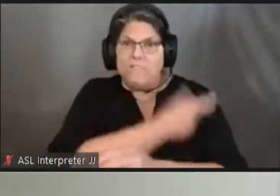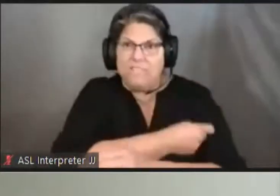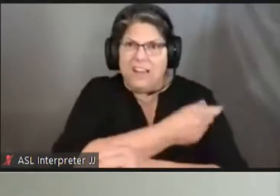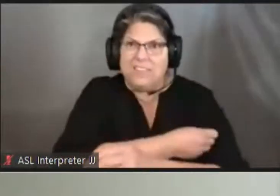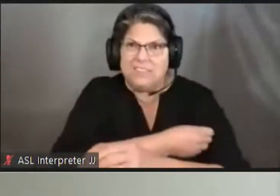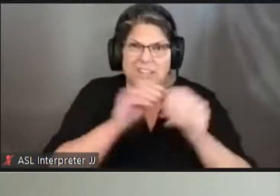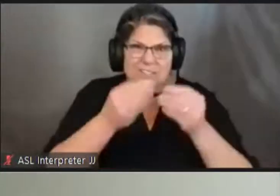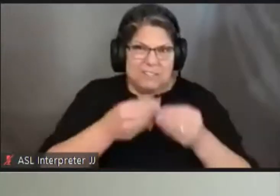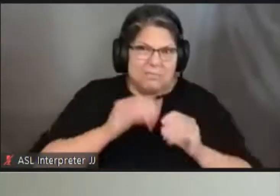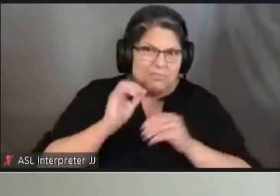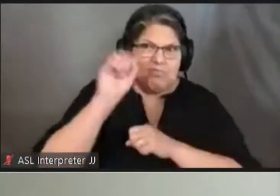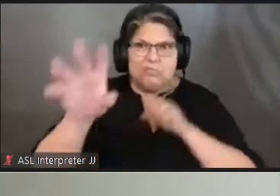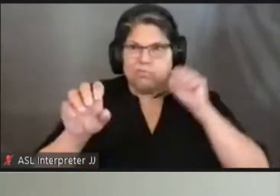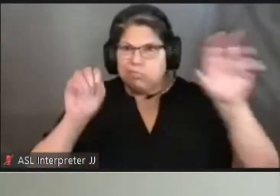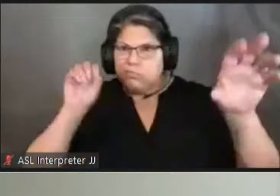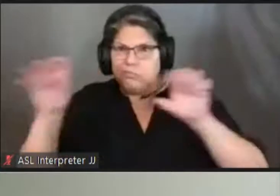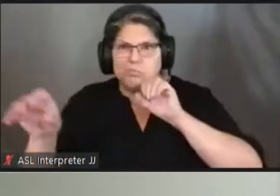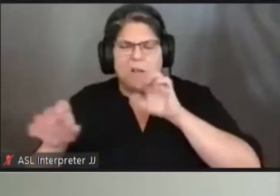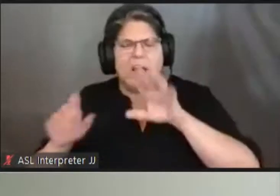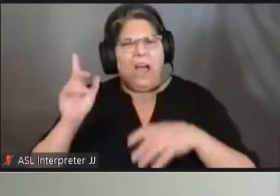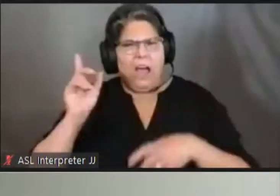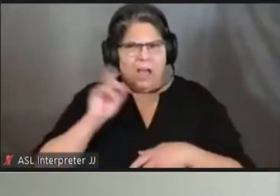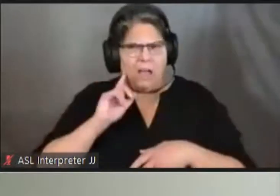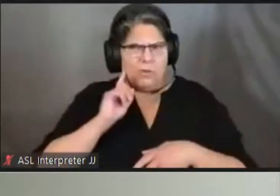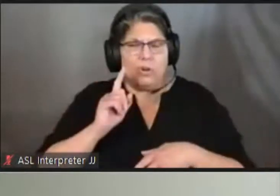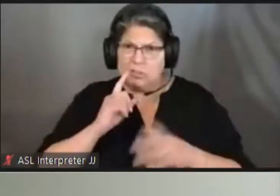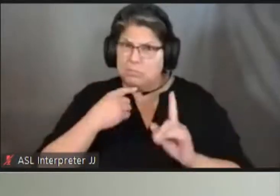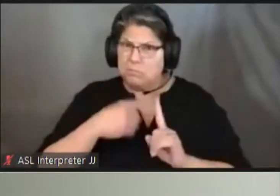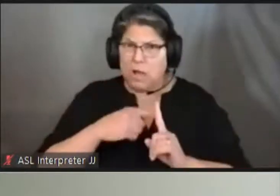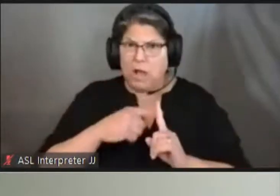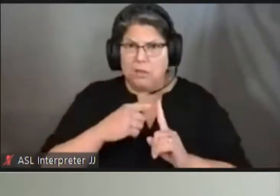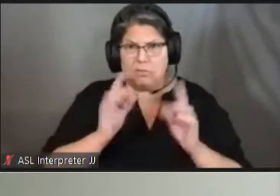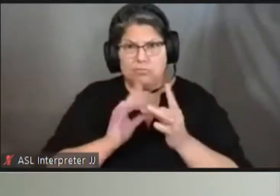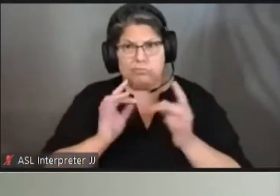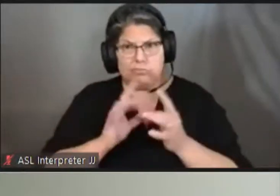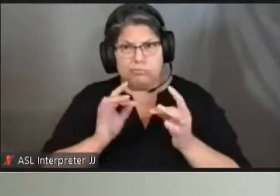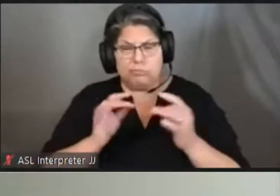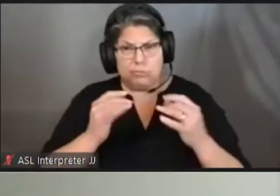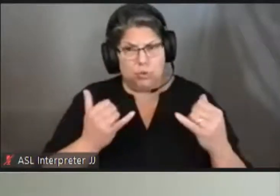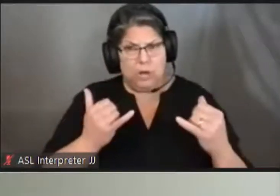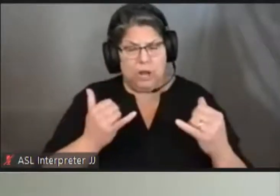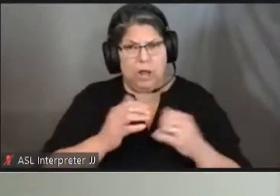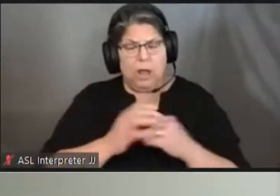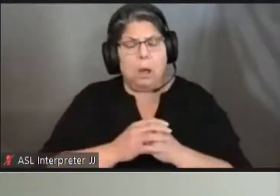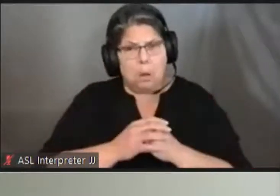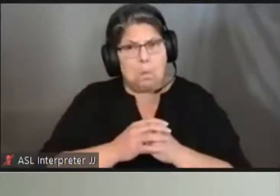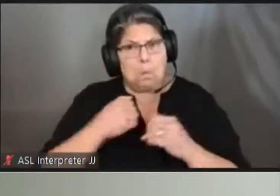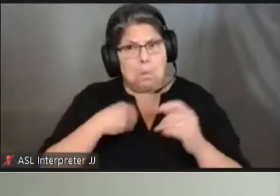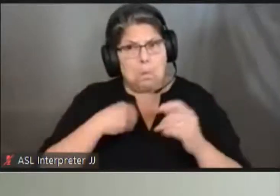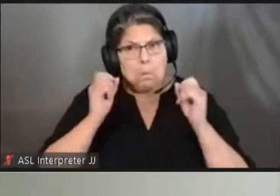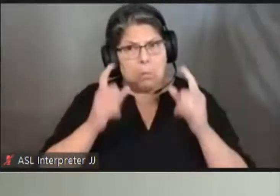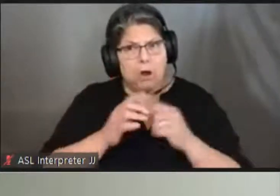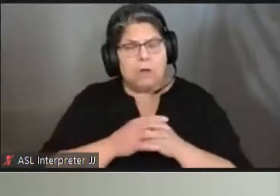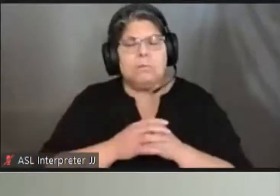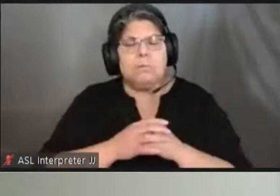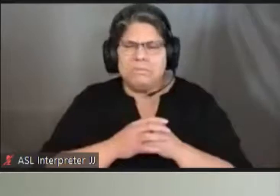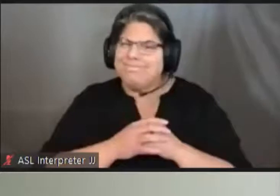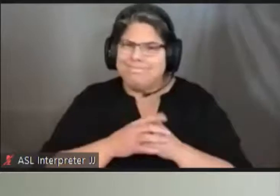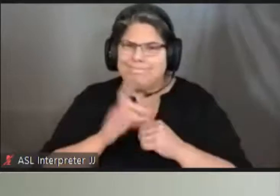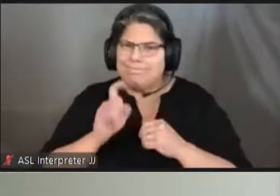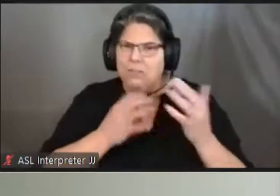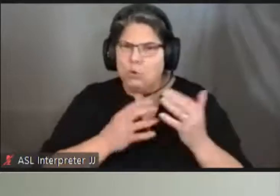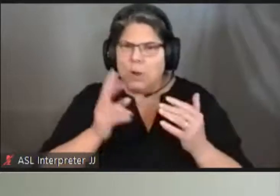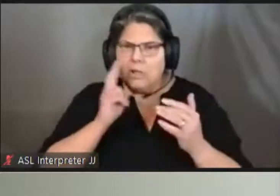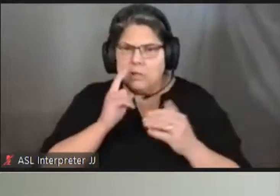very favorable reports today, I think it was, that surprised me, but I think we're gonna have to wait and see. It could